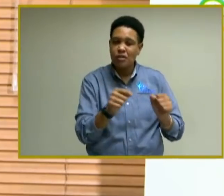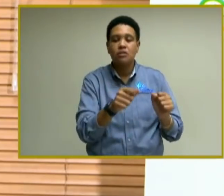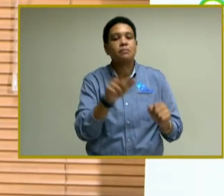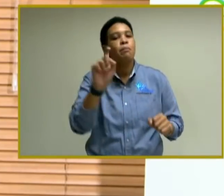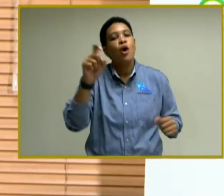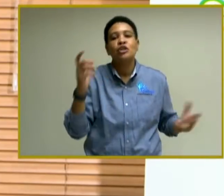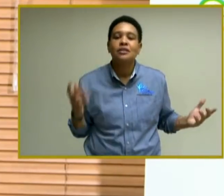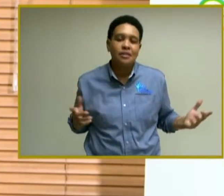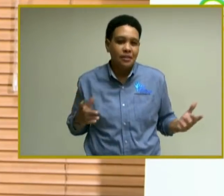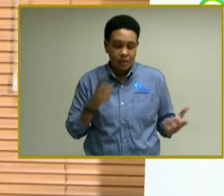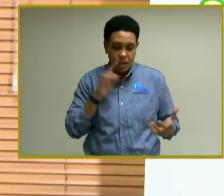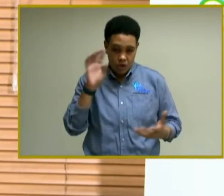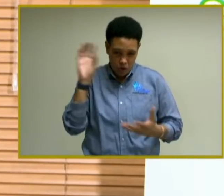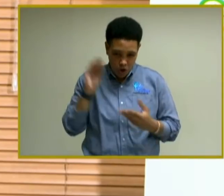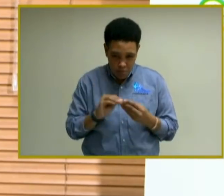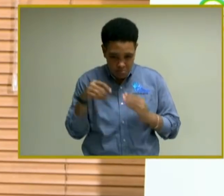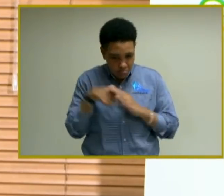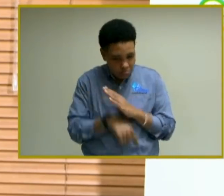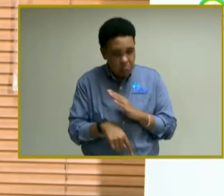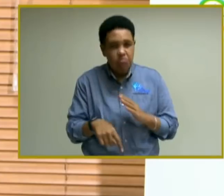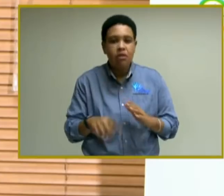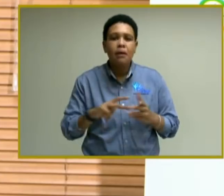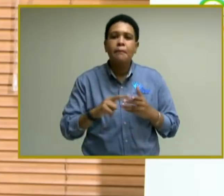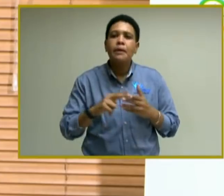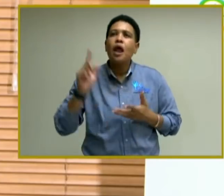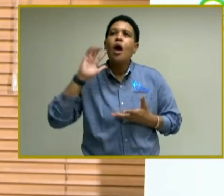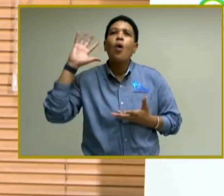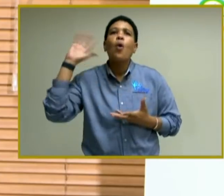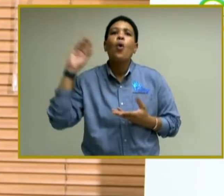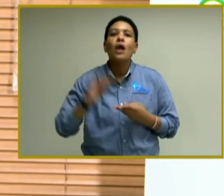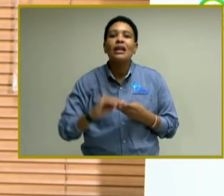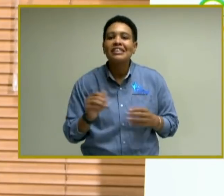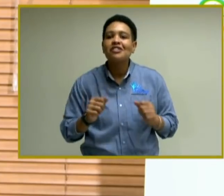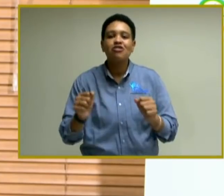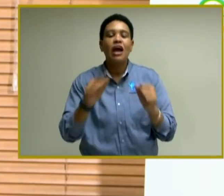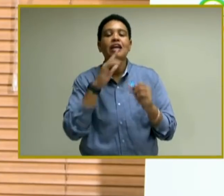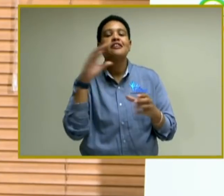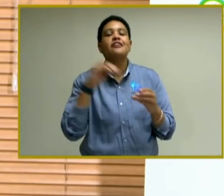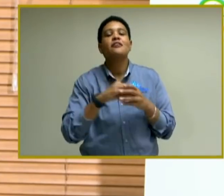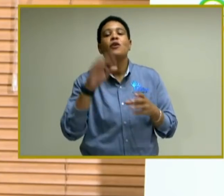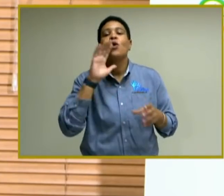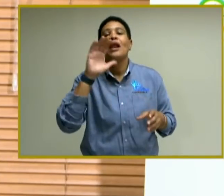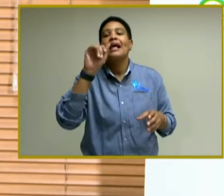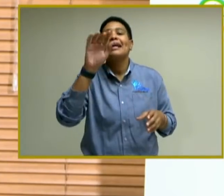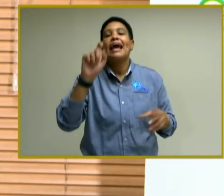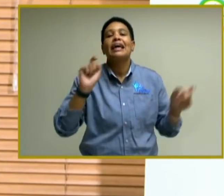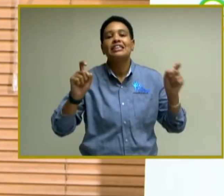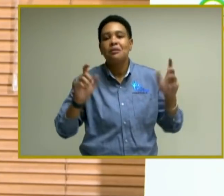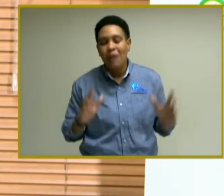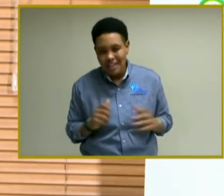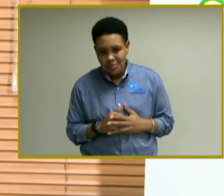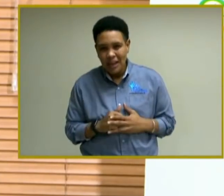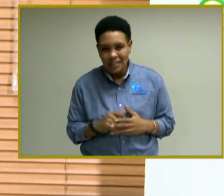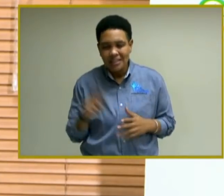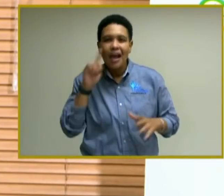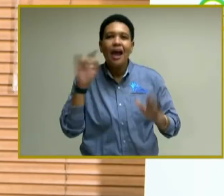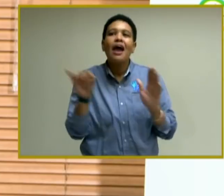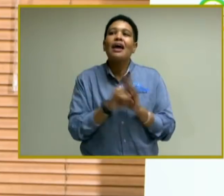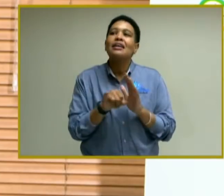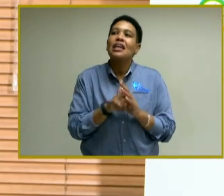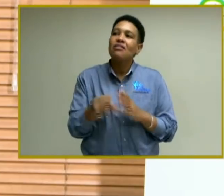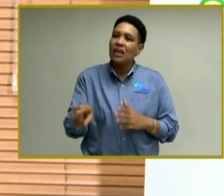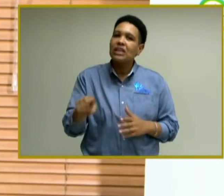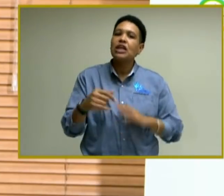must, and comprehensive meaning a holistic strategy, which includes case management with the